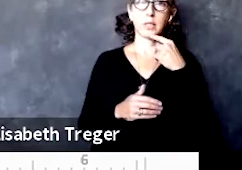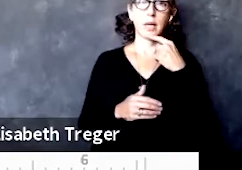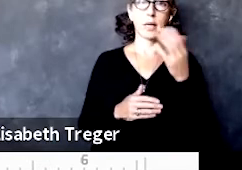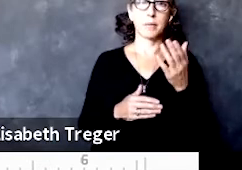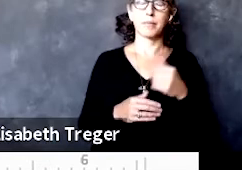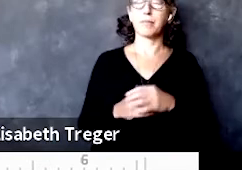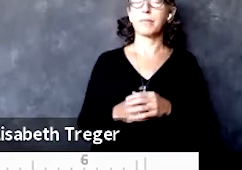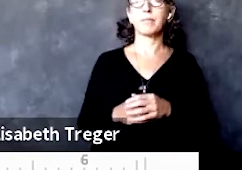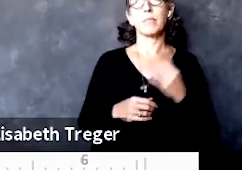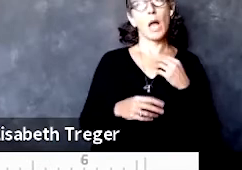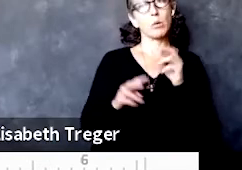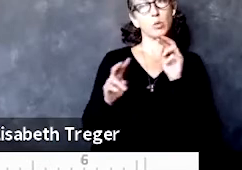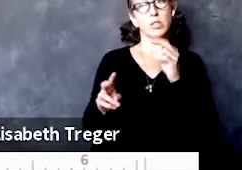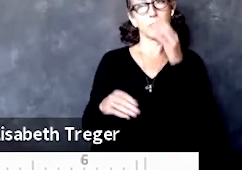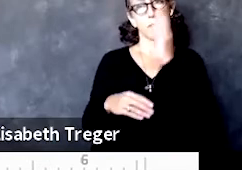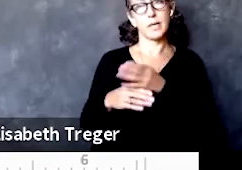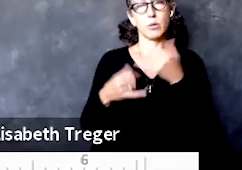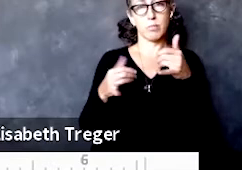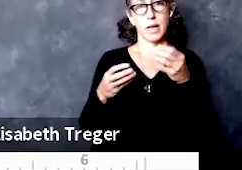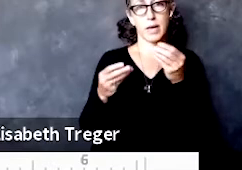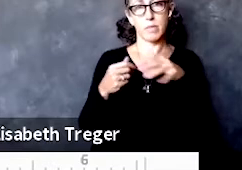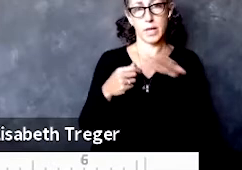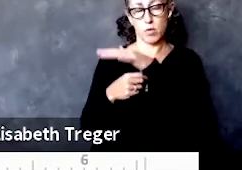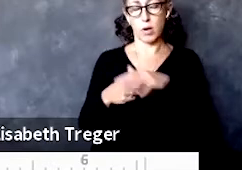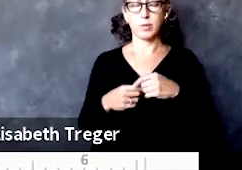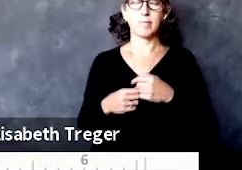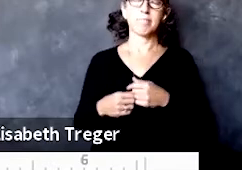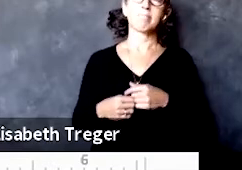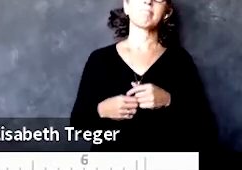I was watching my son play on the playground and